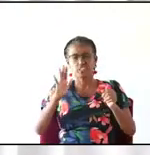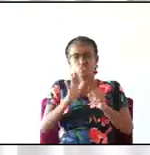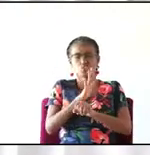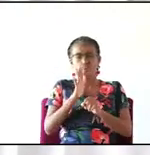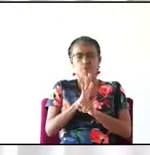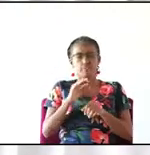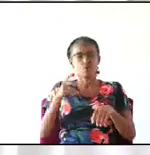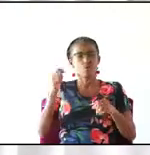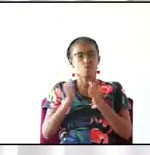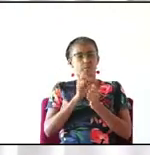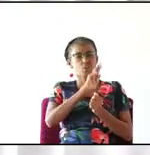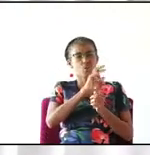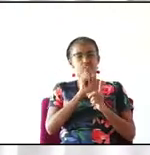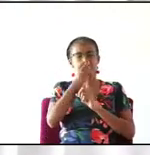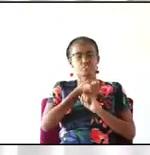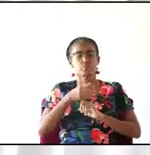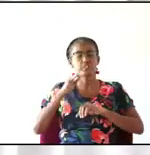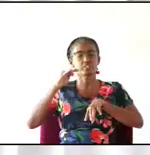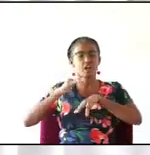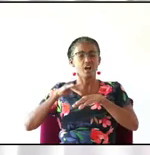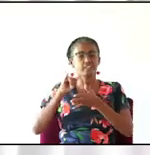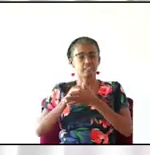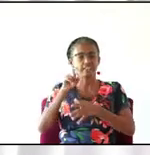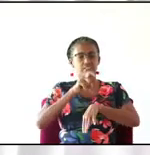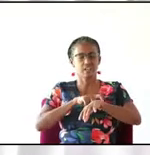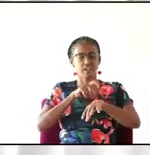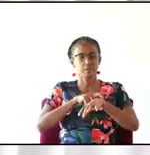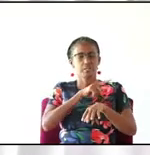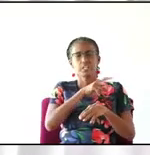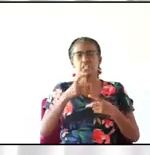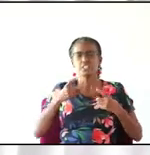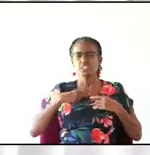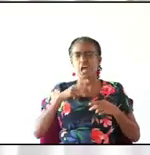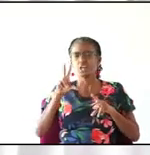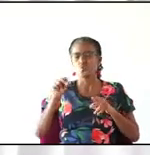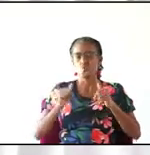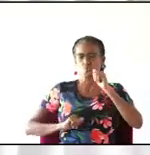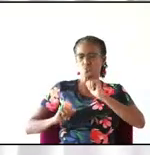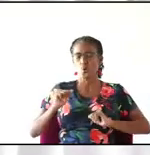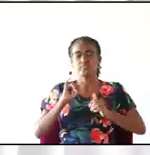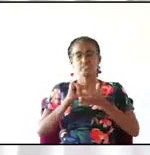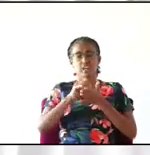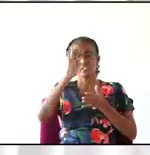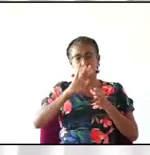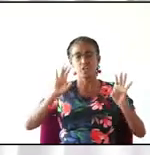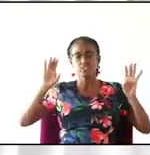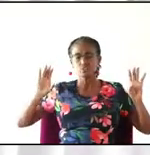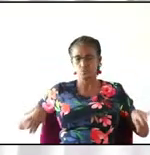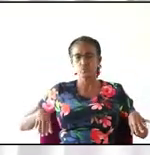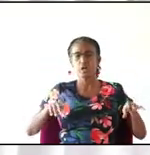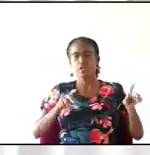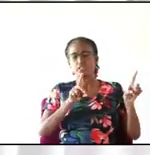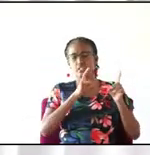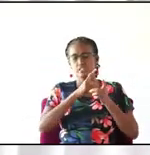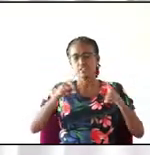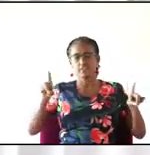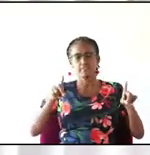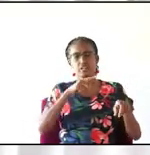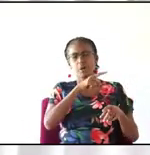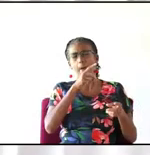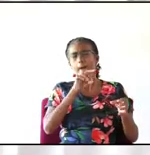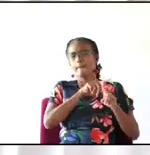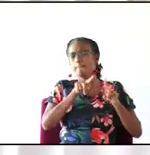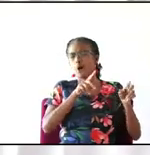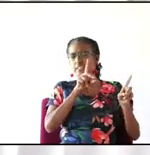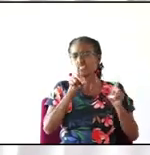So I had no doubt that God could heal. I had no doubt that God could deliver. But did I trust him enough to believe that he was going to do it for